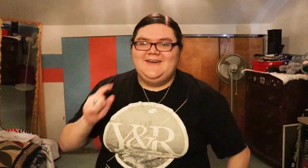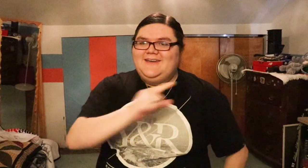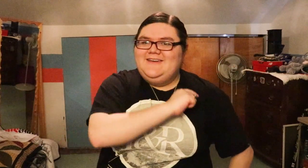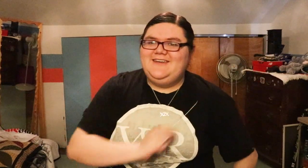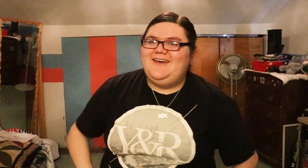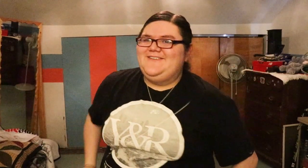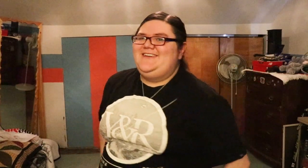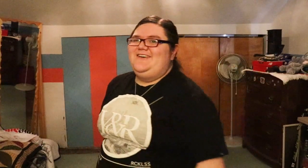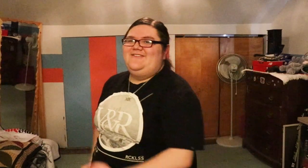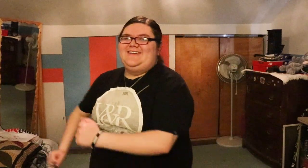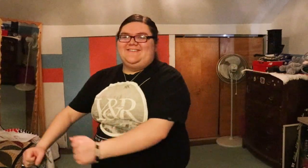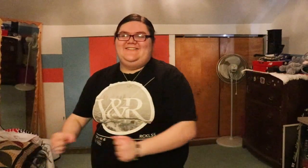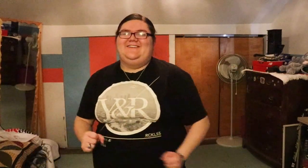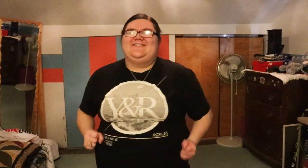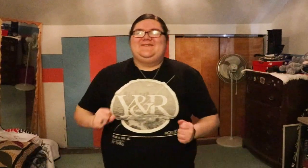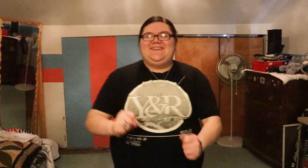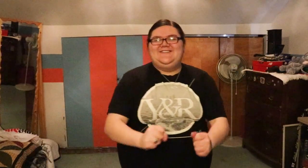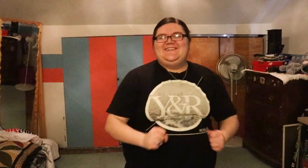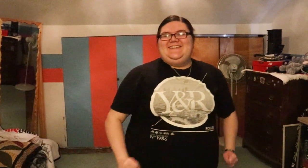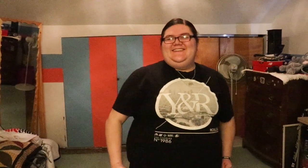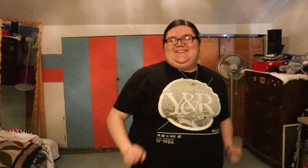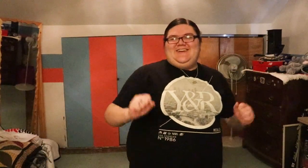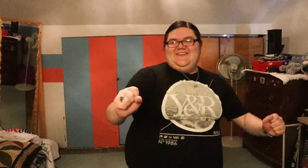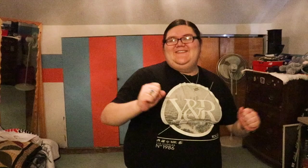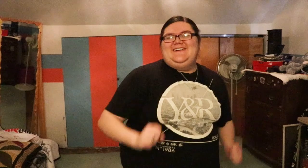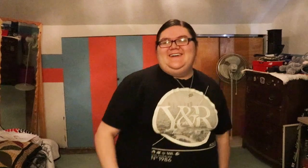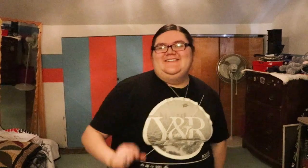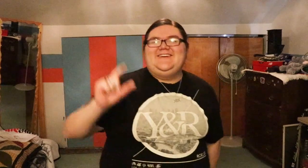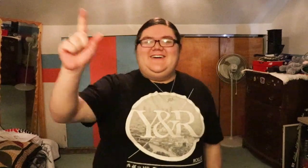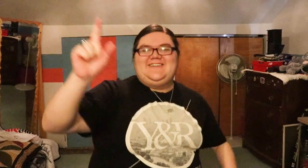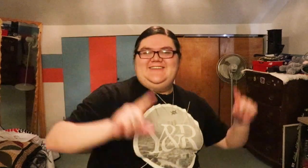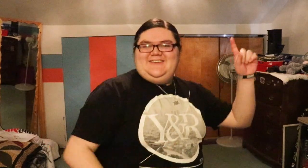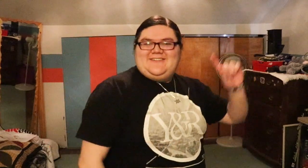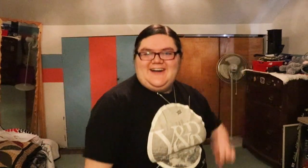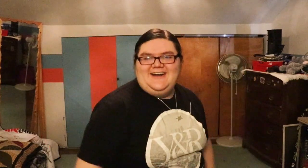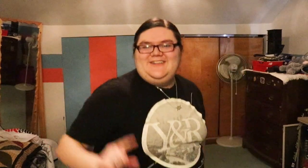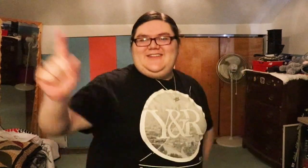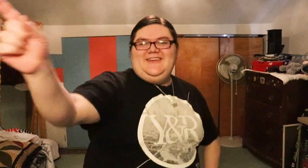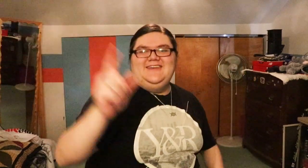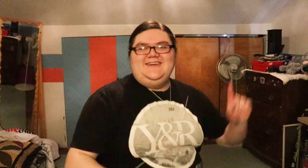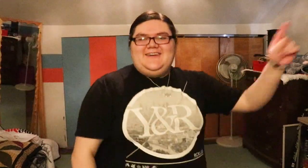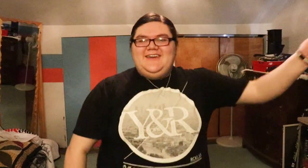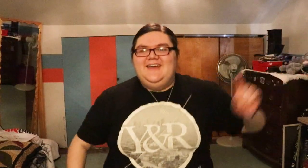from me. You never know. I don't know what I'm doing. So I'll talk to you